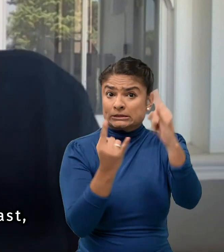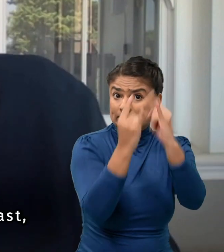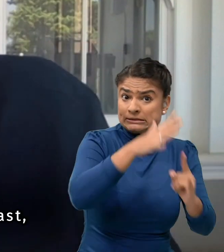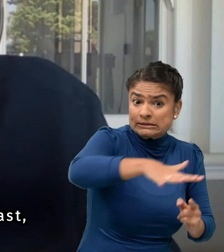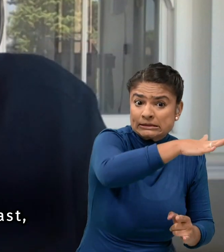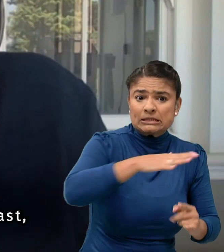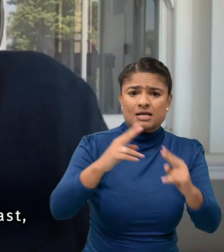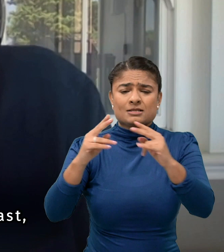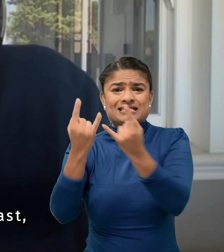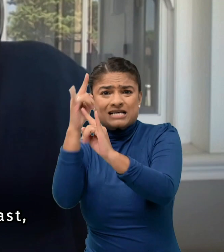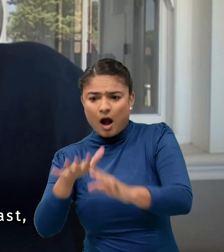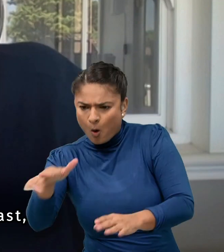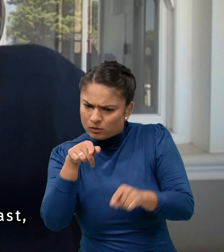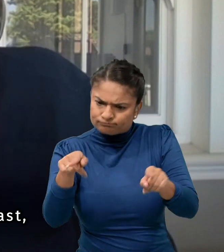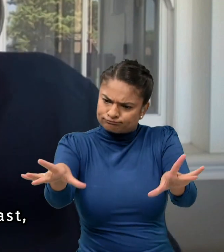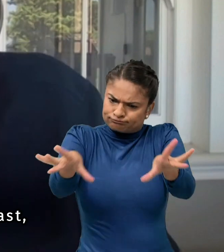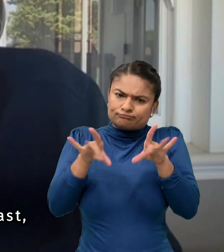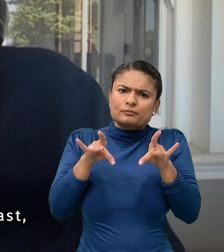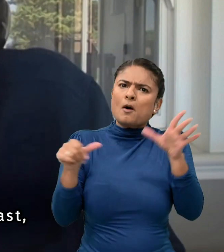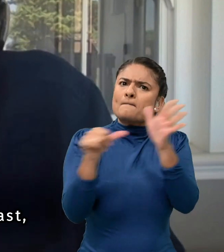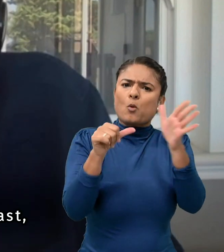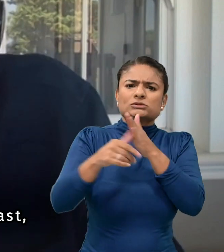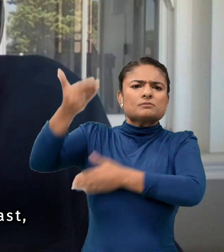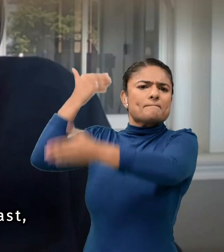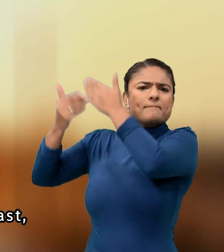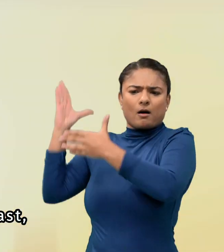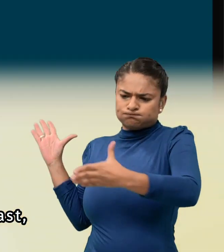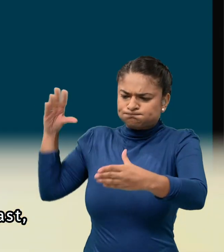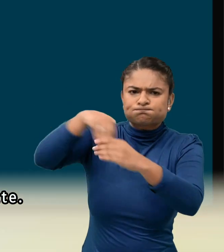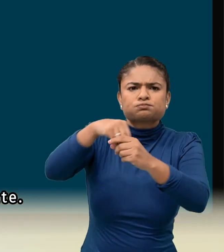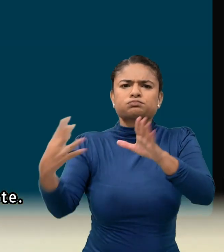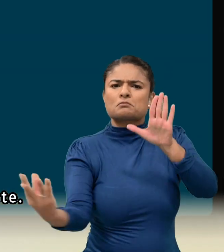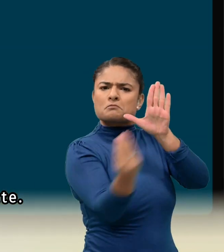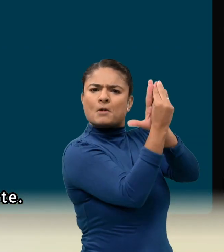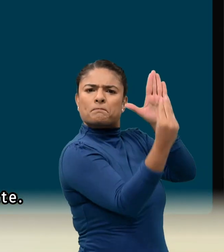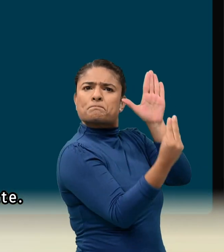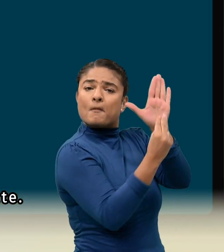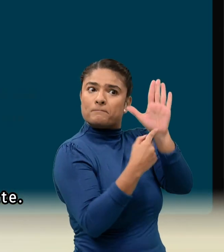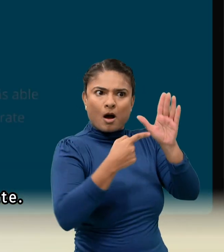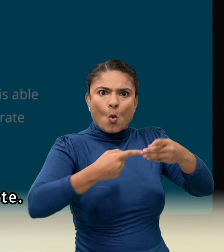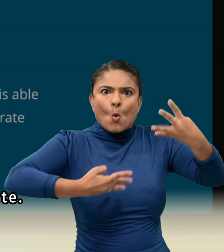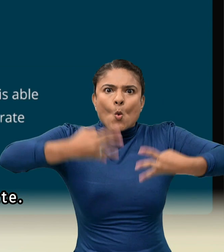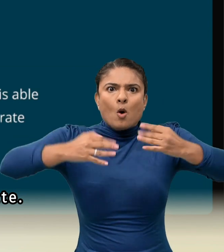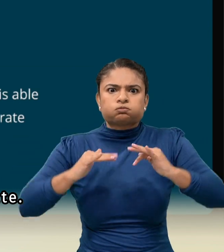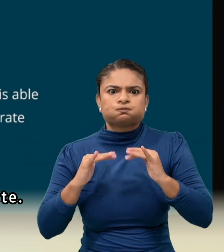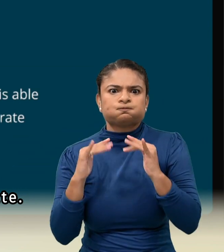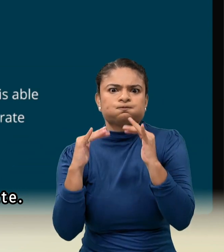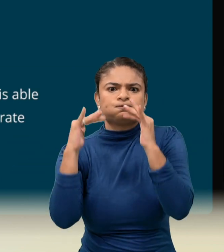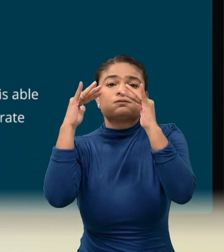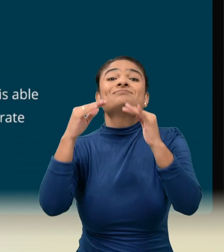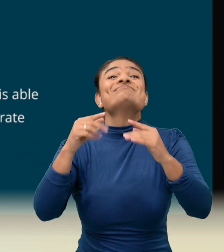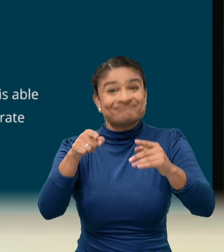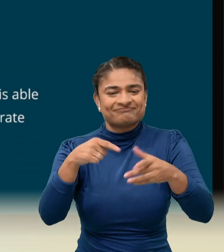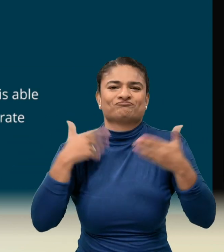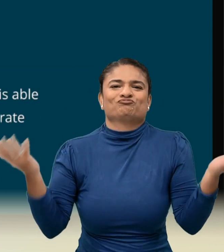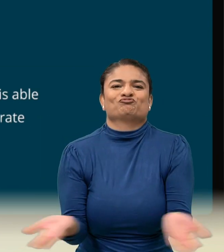cities, our towns are instruments and artifacts of the past going into a future at a bewildering rate. We